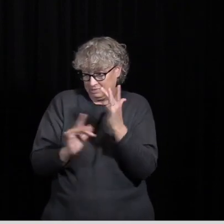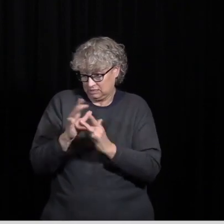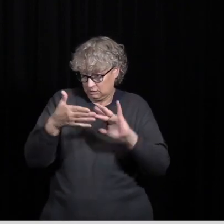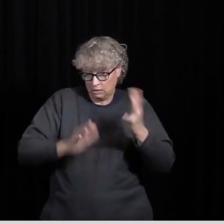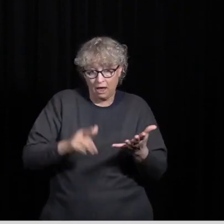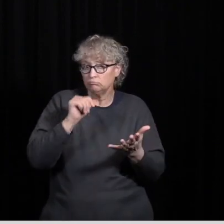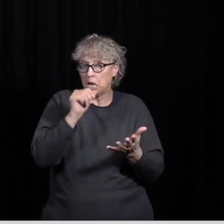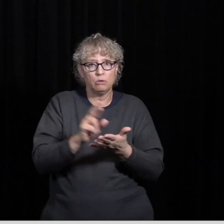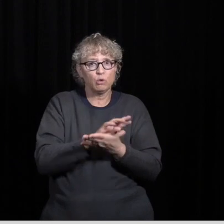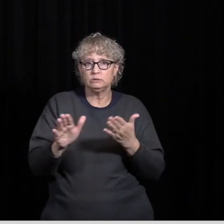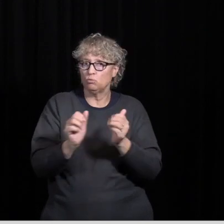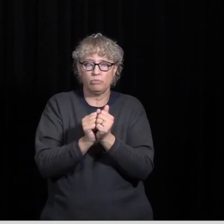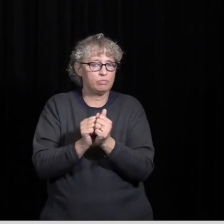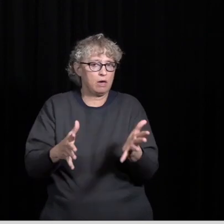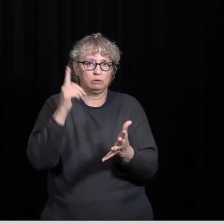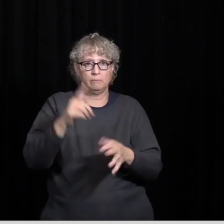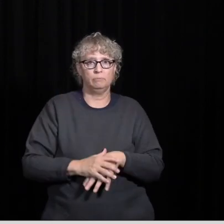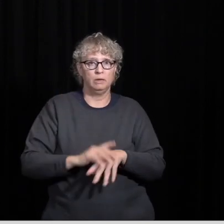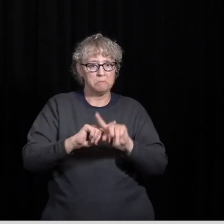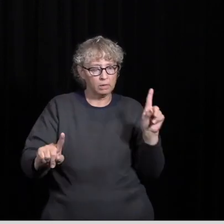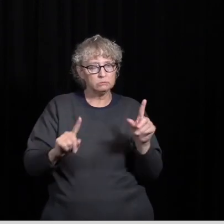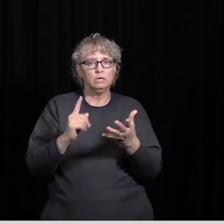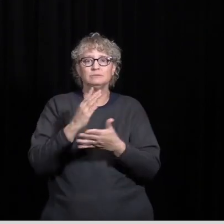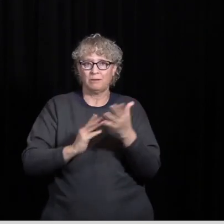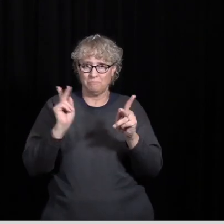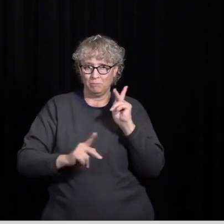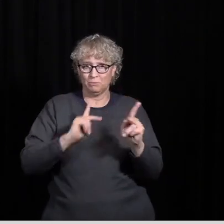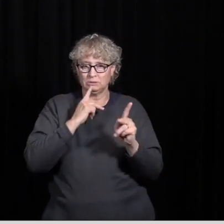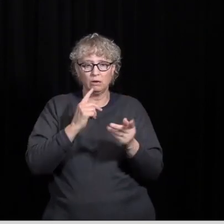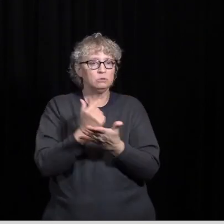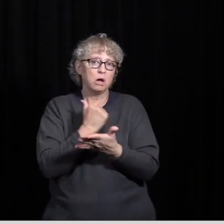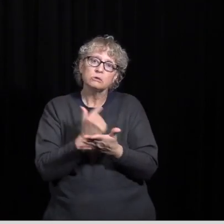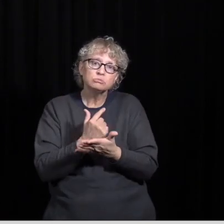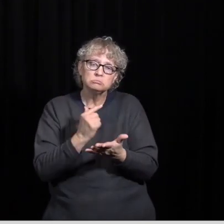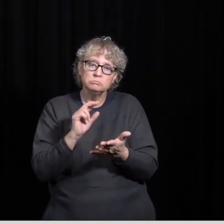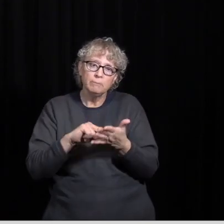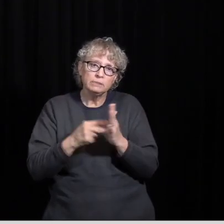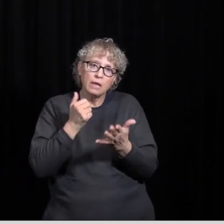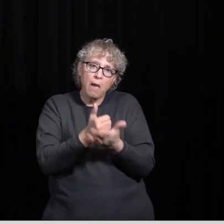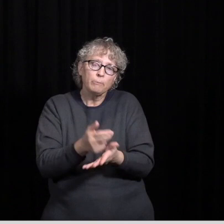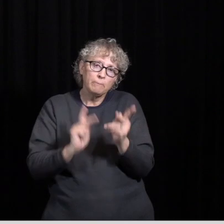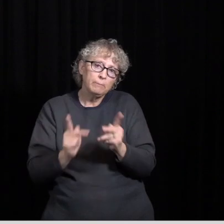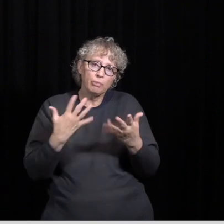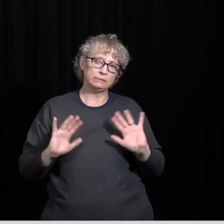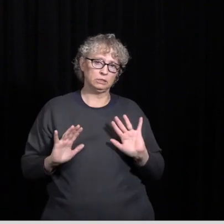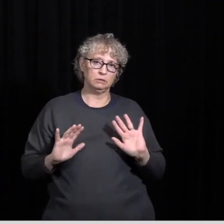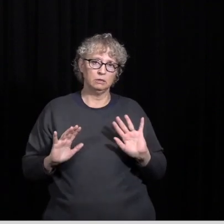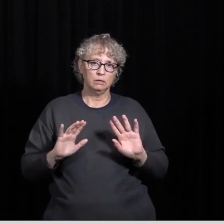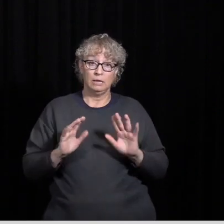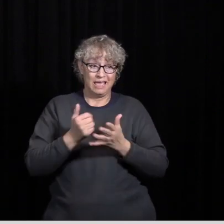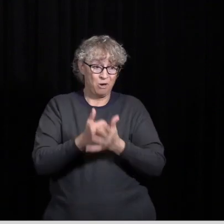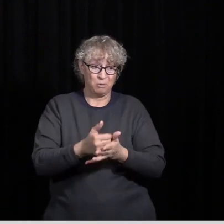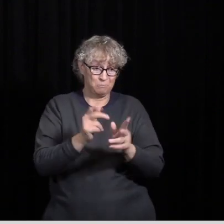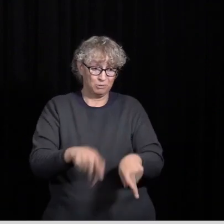righteous without Him, to the gospel is just helping people. Let me be clear, it's good to help people, but helping people doesn't